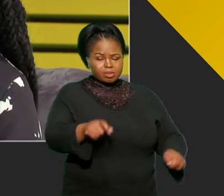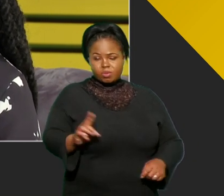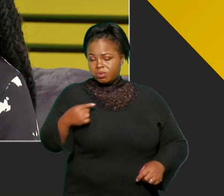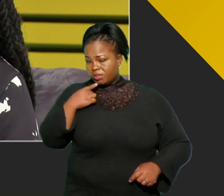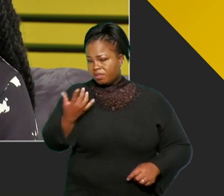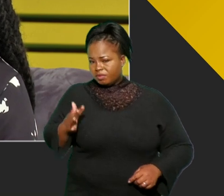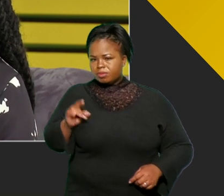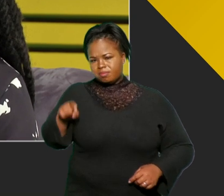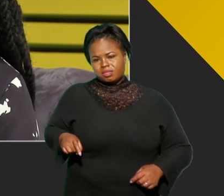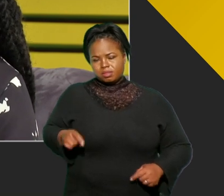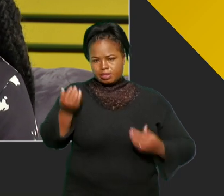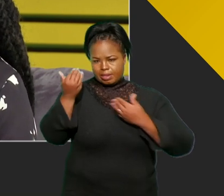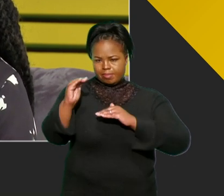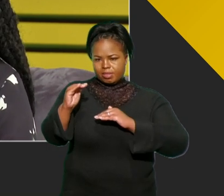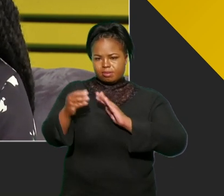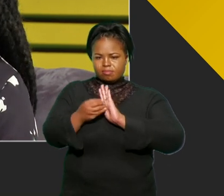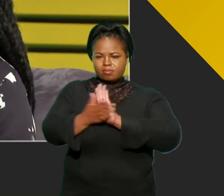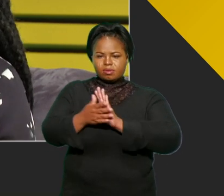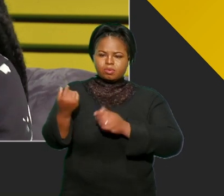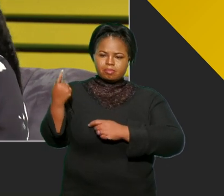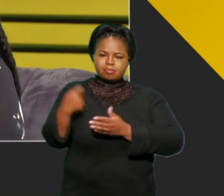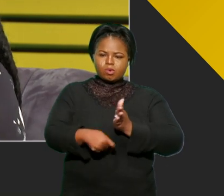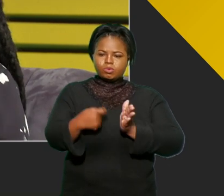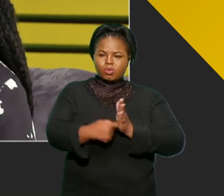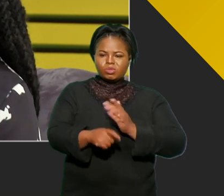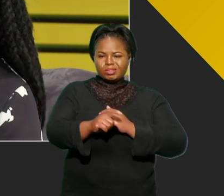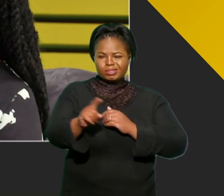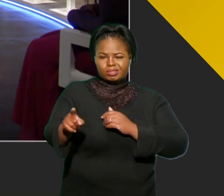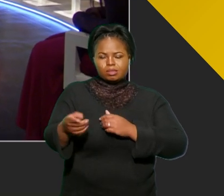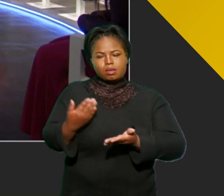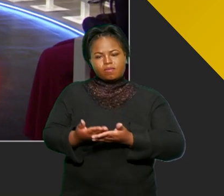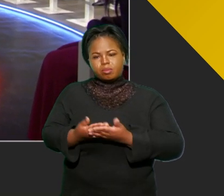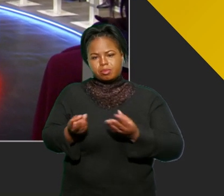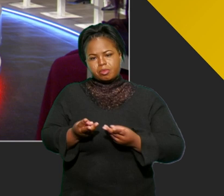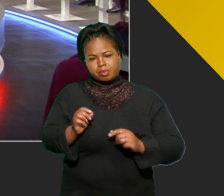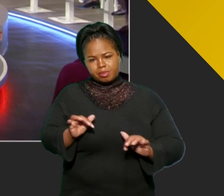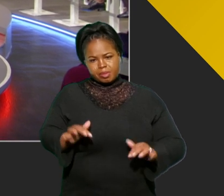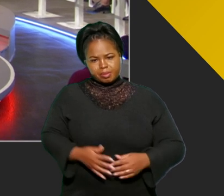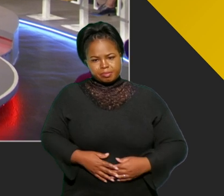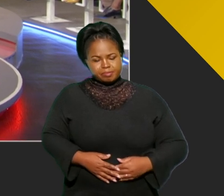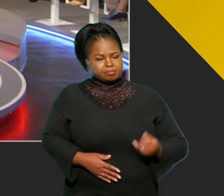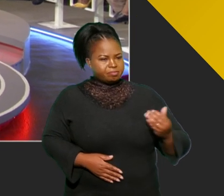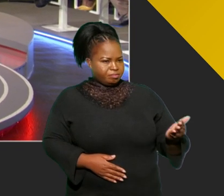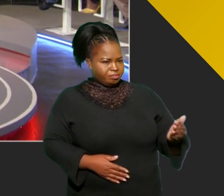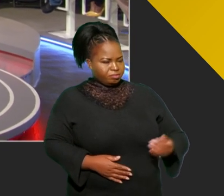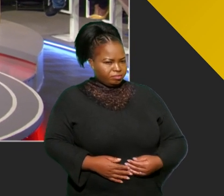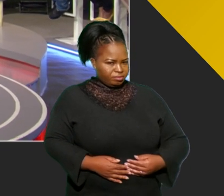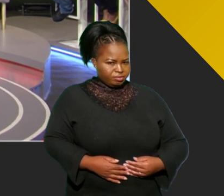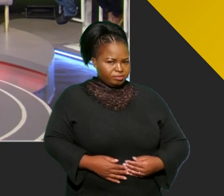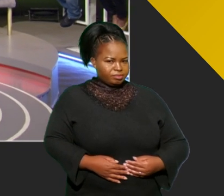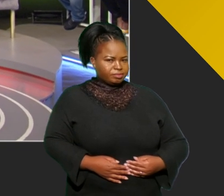say, setting limits on the pricing of those properties and making them available to people. And perhaps maybe